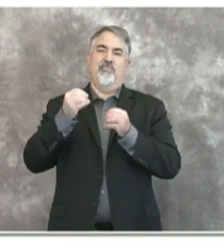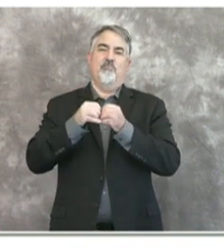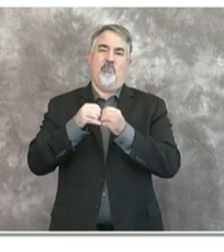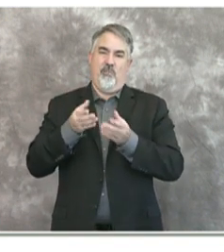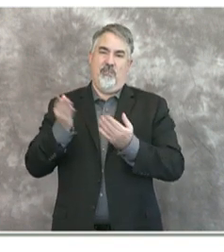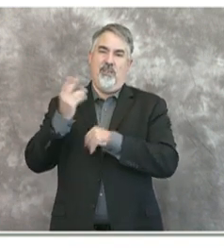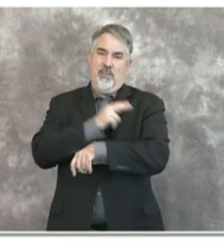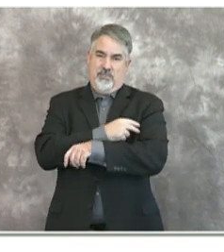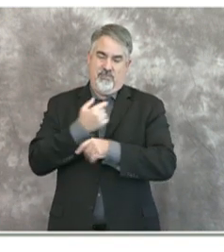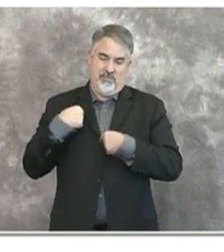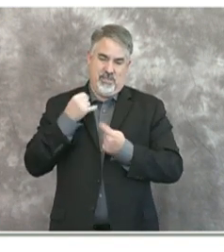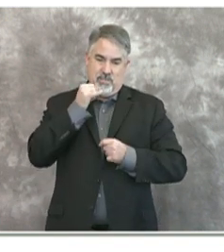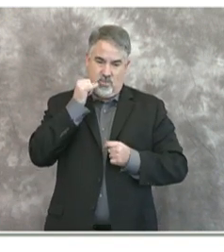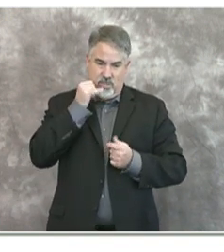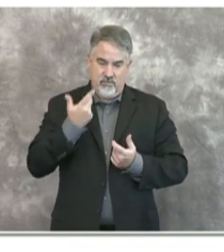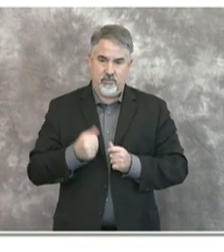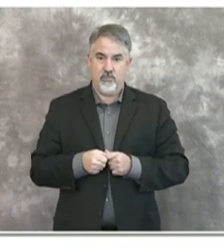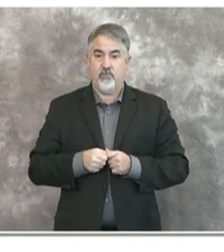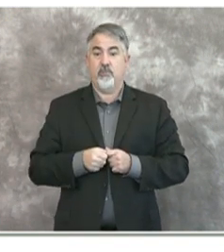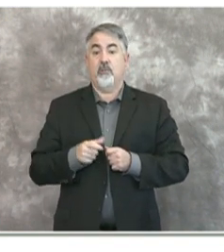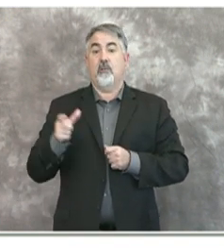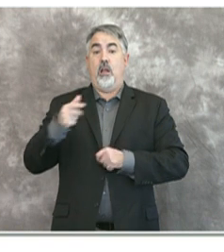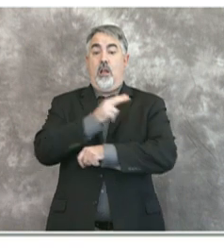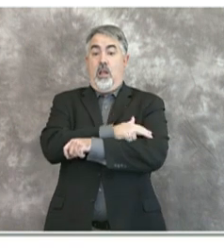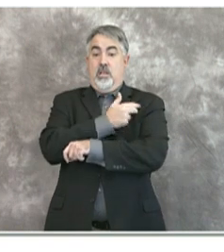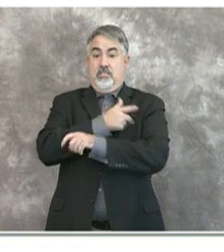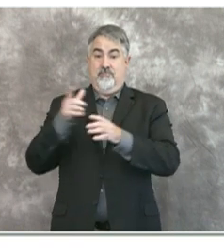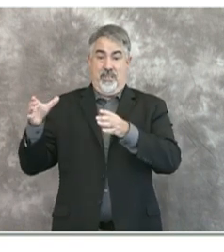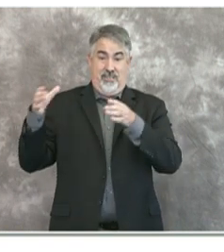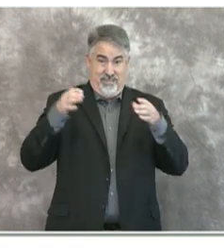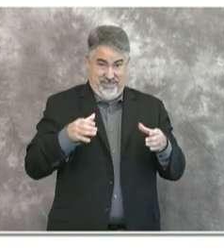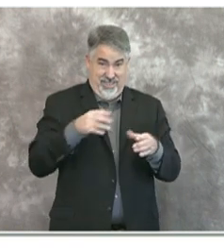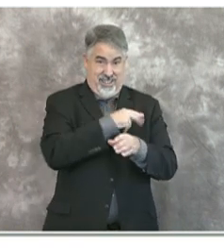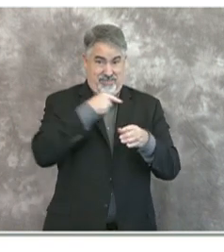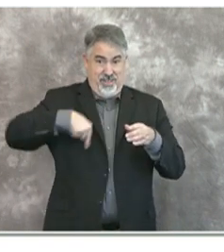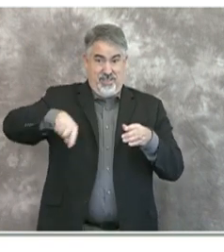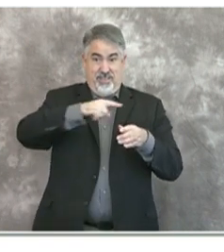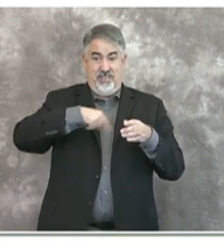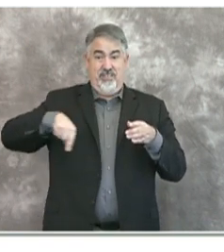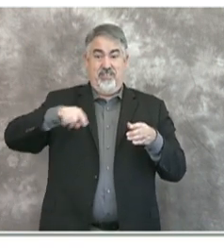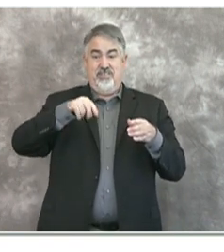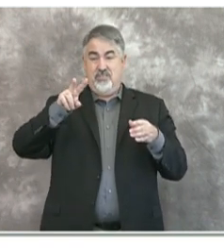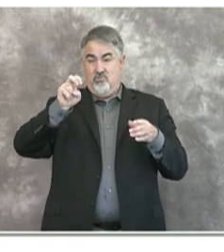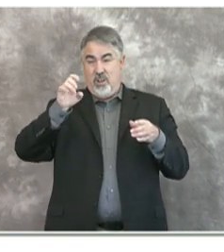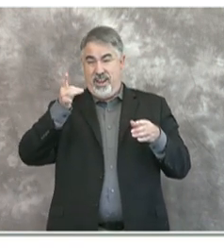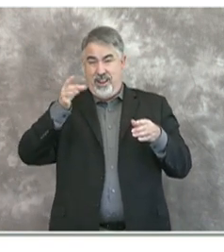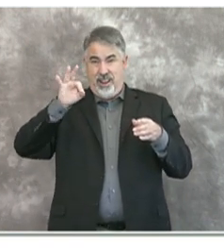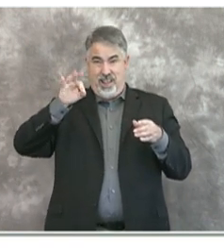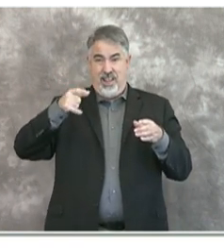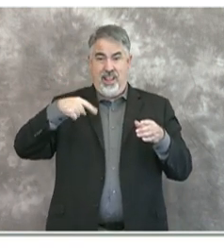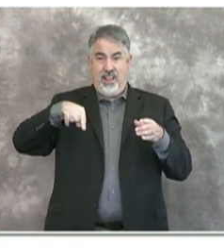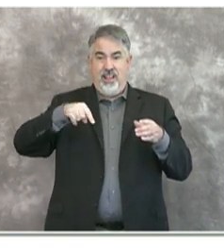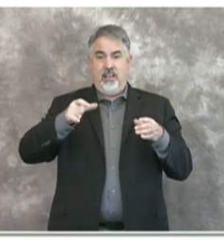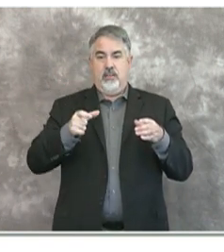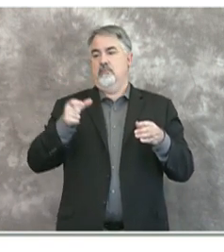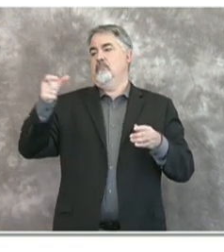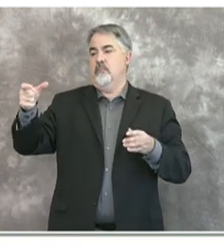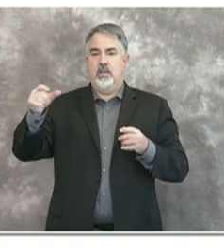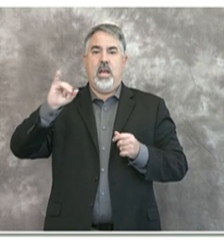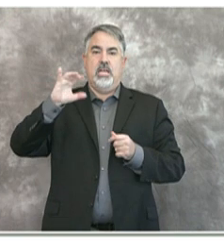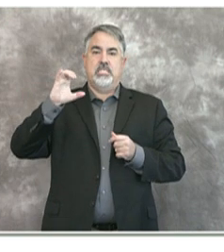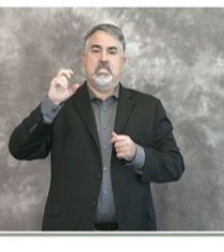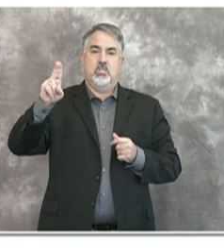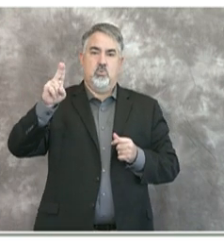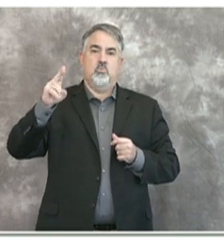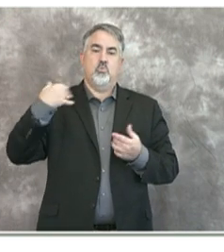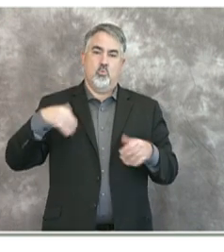of hospitalizations, that includes 289 individuals that have been admitted to the ICU,